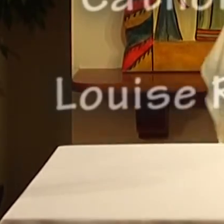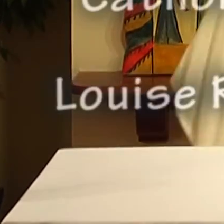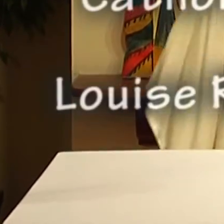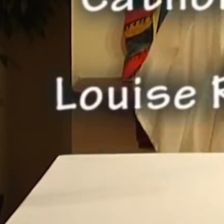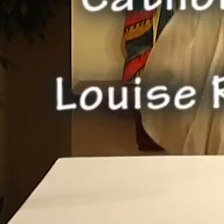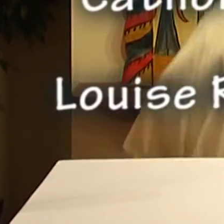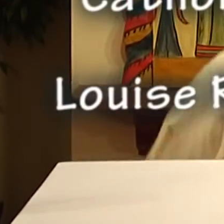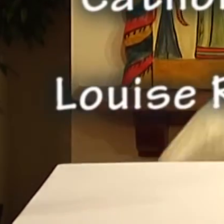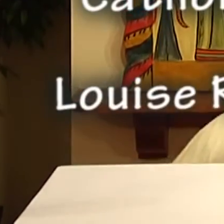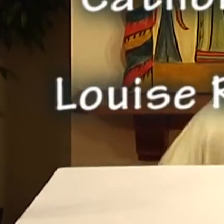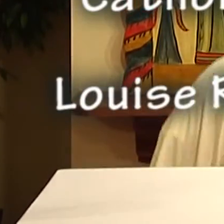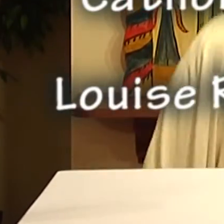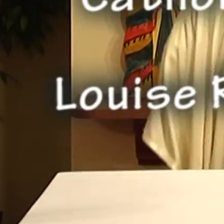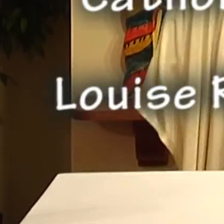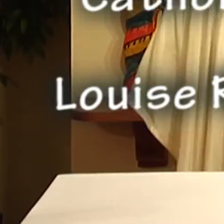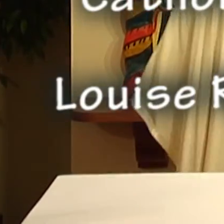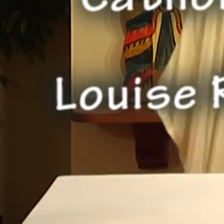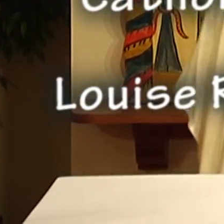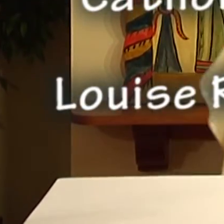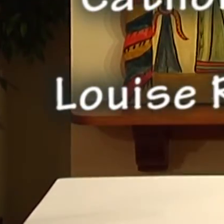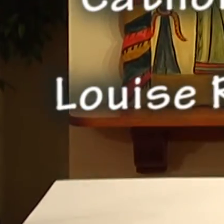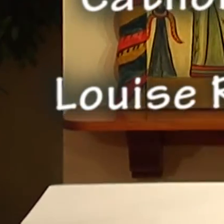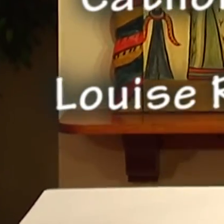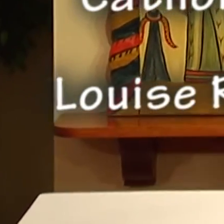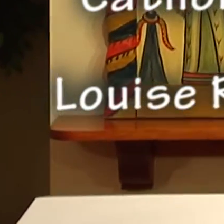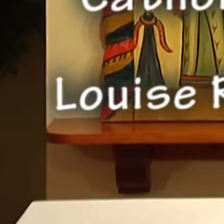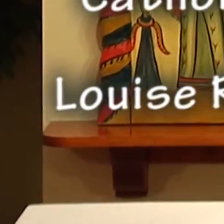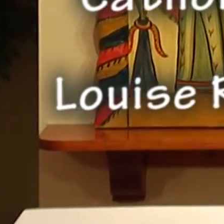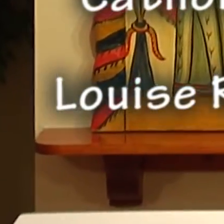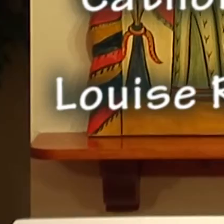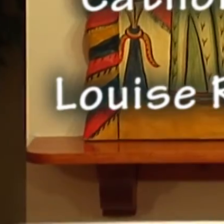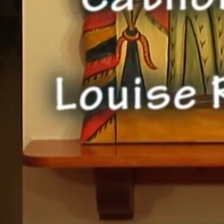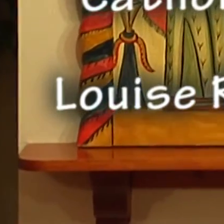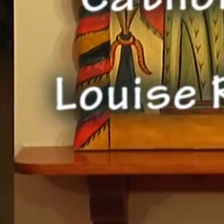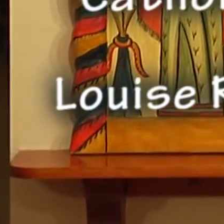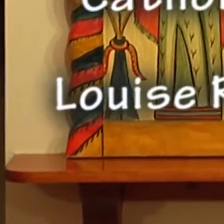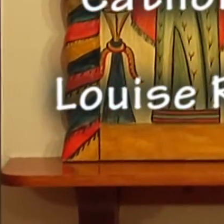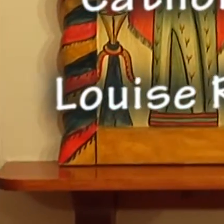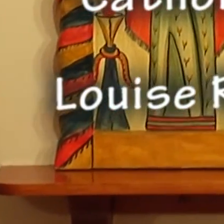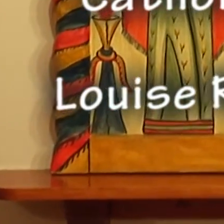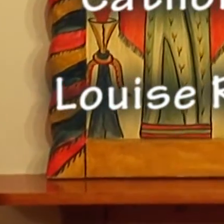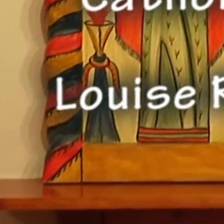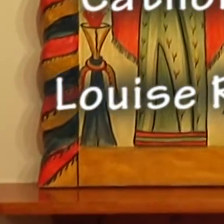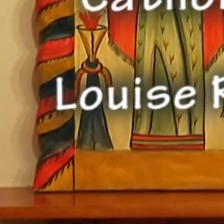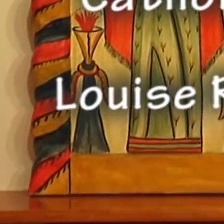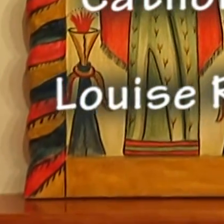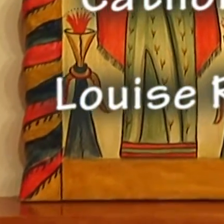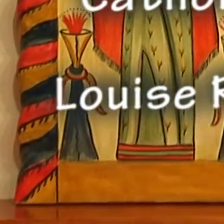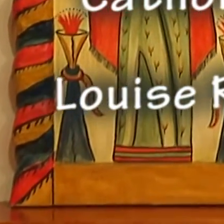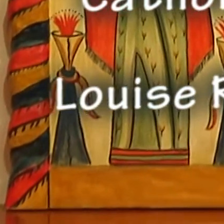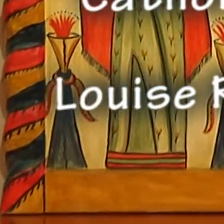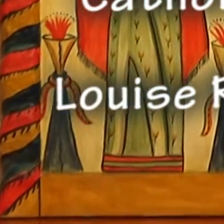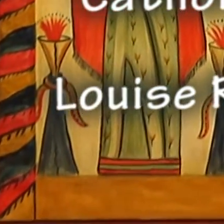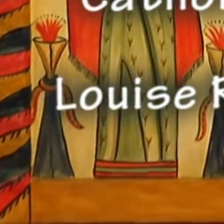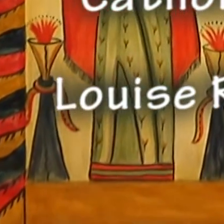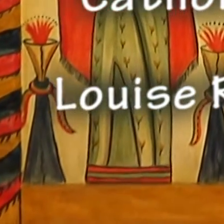Alleluia, alleluia. Let the holy answer rise.